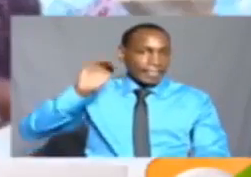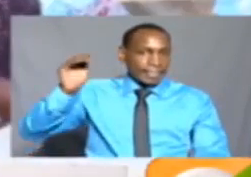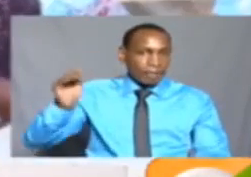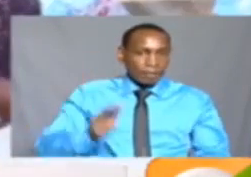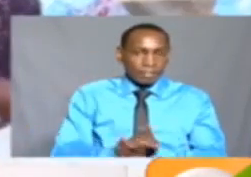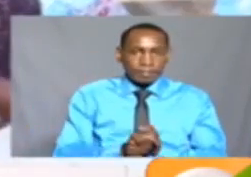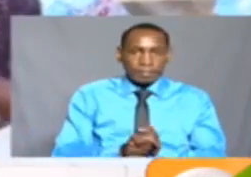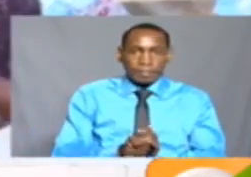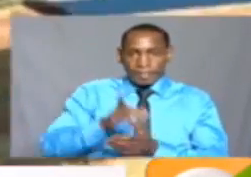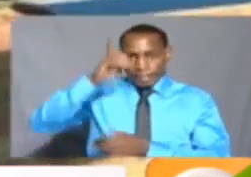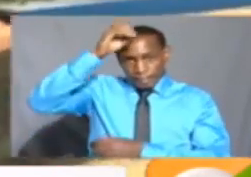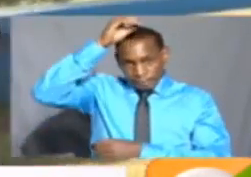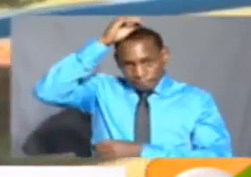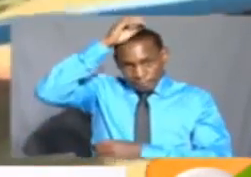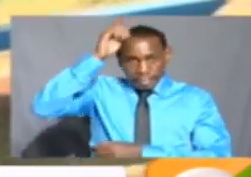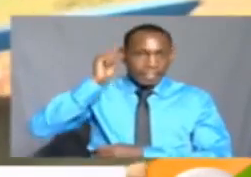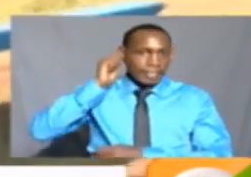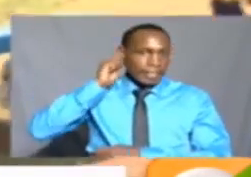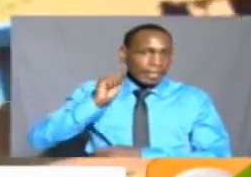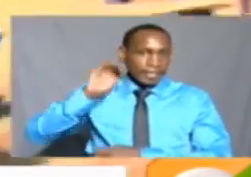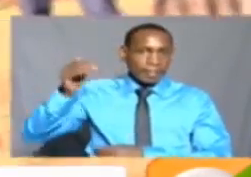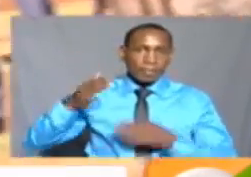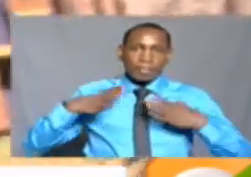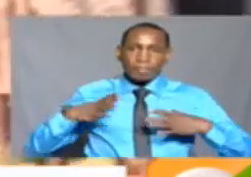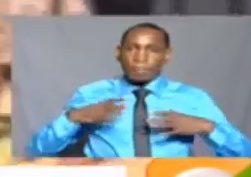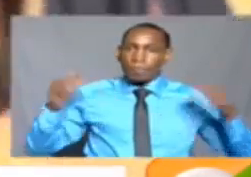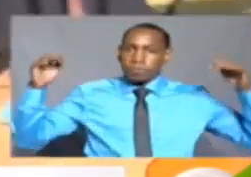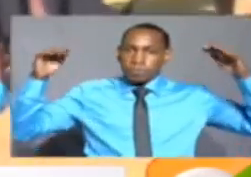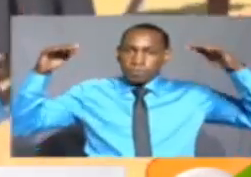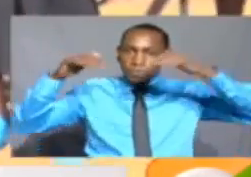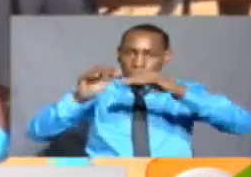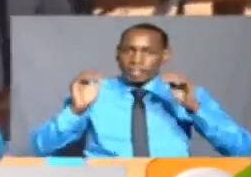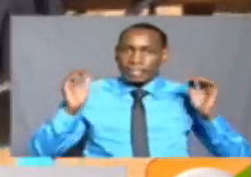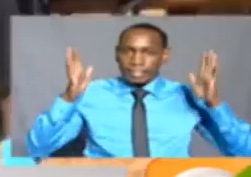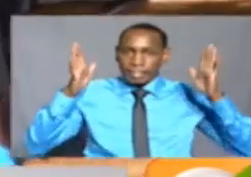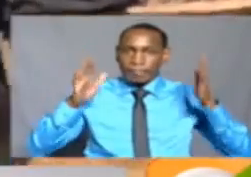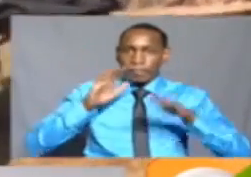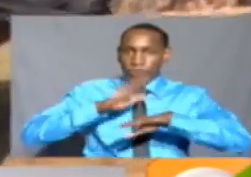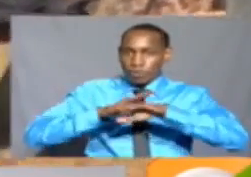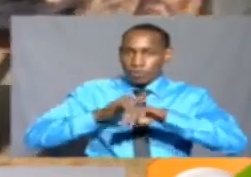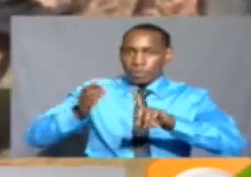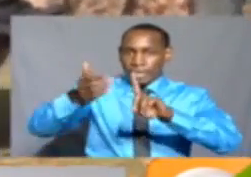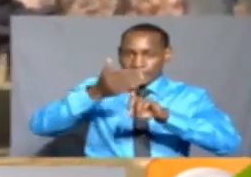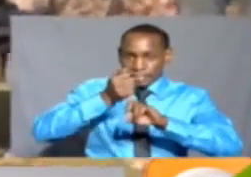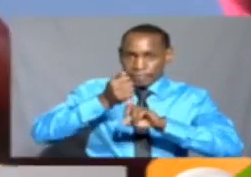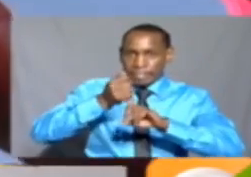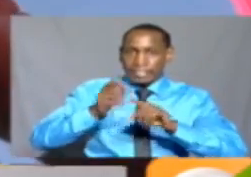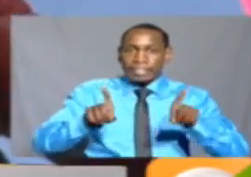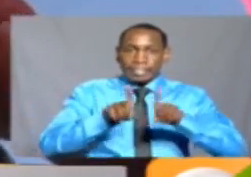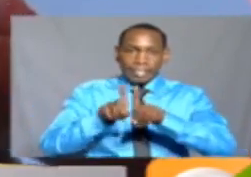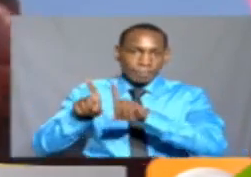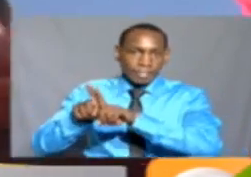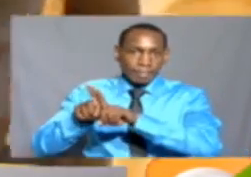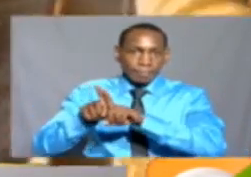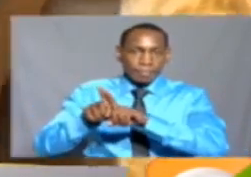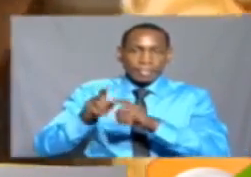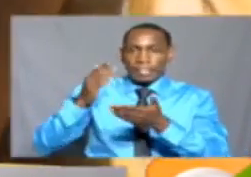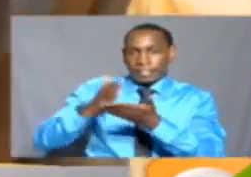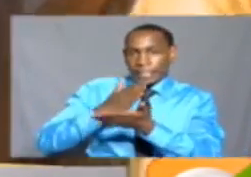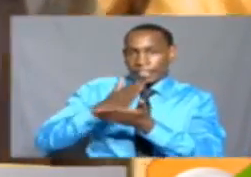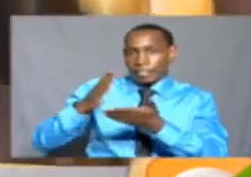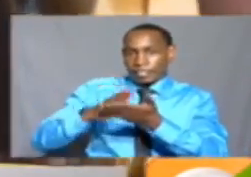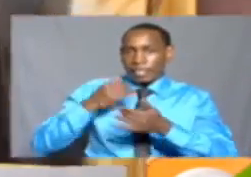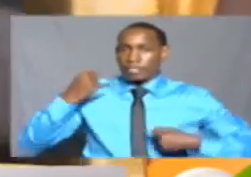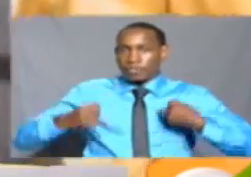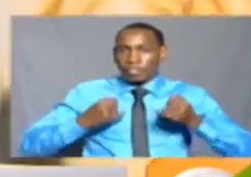At Kaplamai village of Nandi County, residents came not only to celebrate great achievement of Stella Jepkosgei, but also to share the best moments